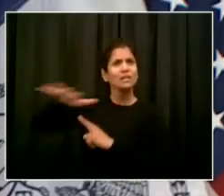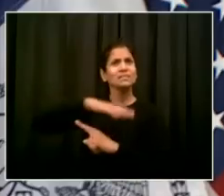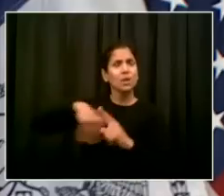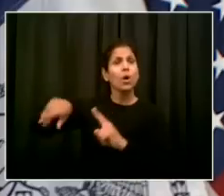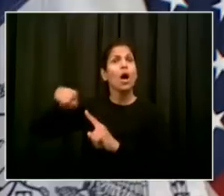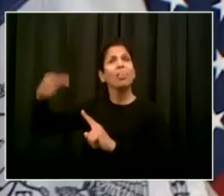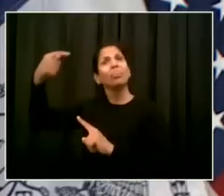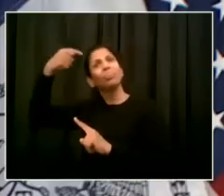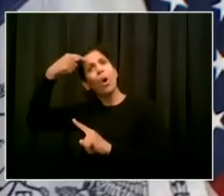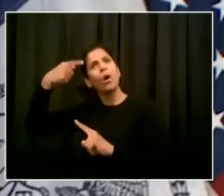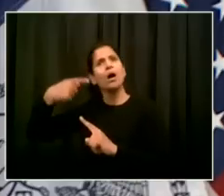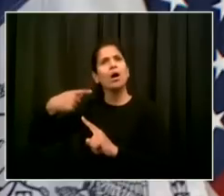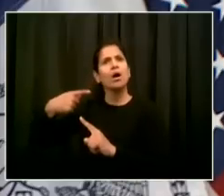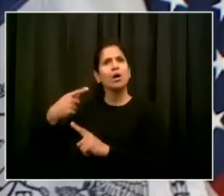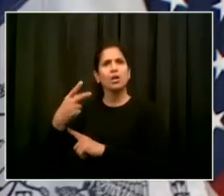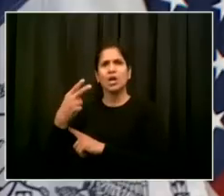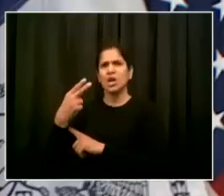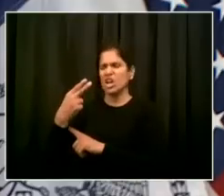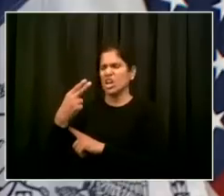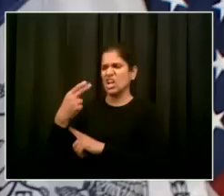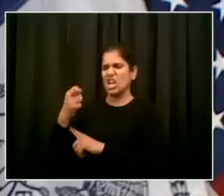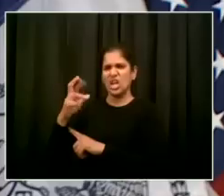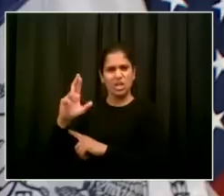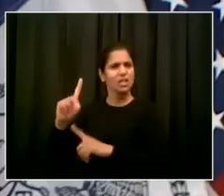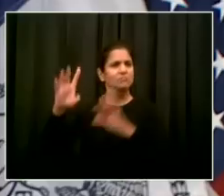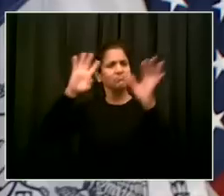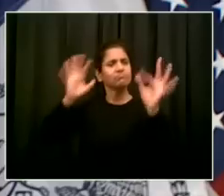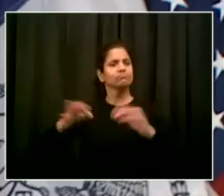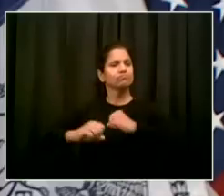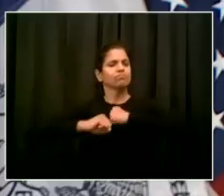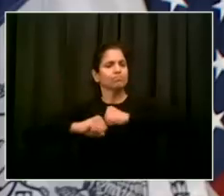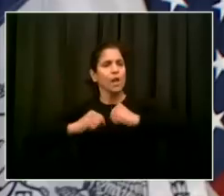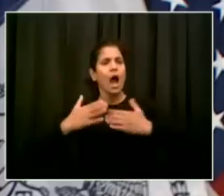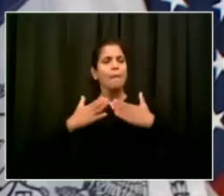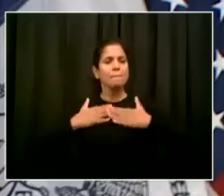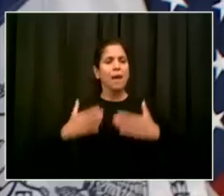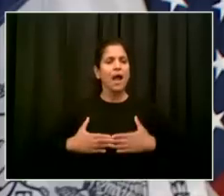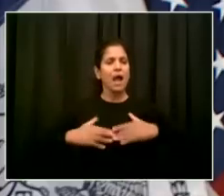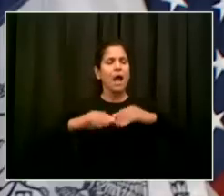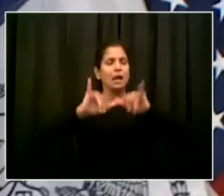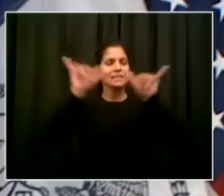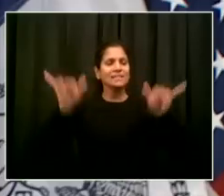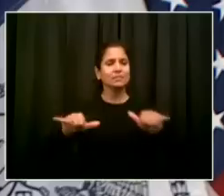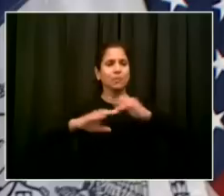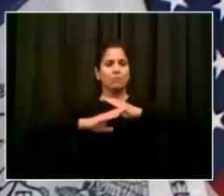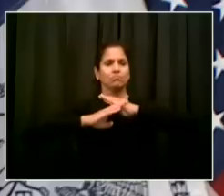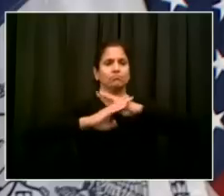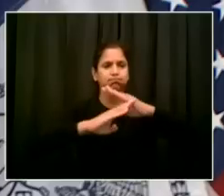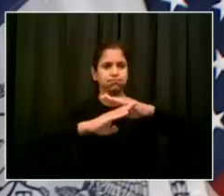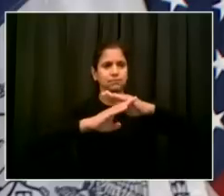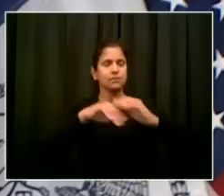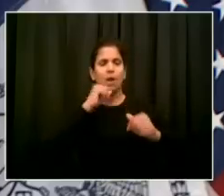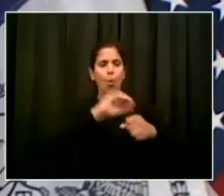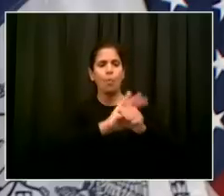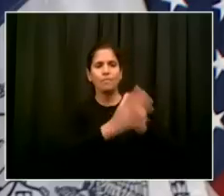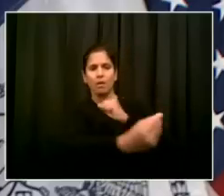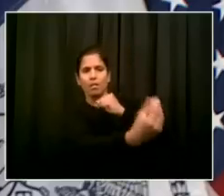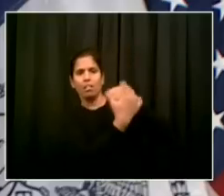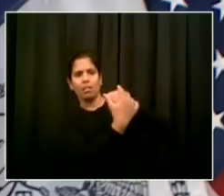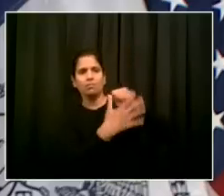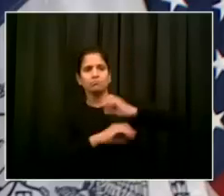the science and the necessity of these restrictions, or are you leaving it to the community leaders to try and make